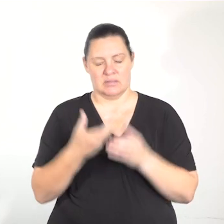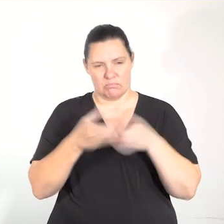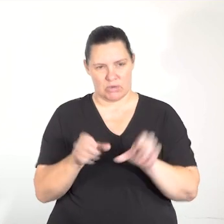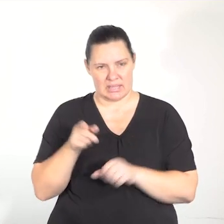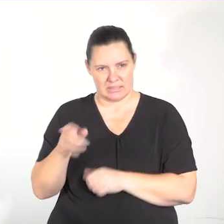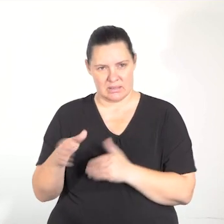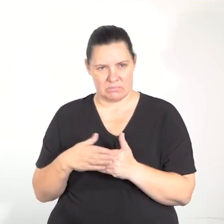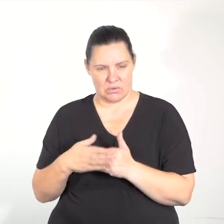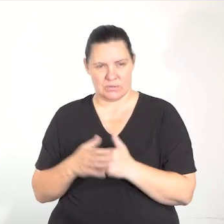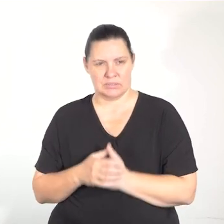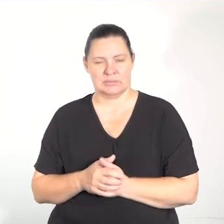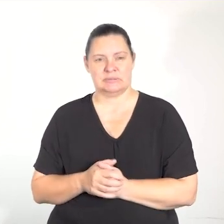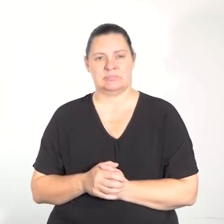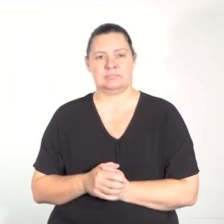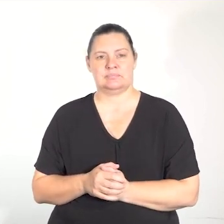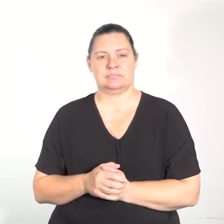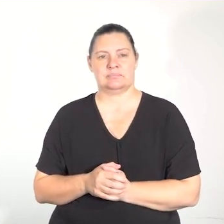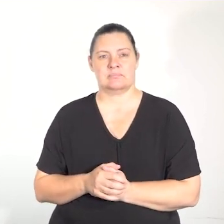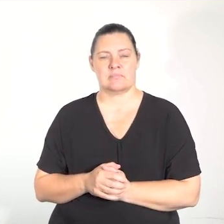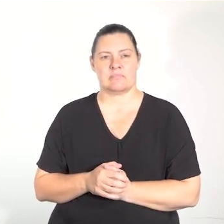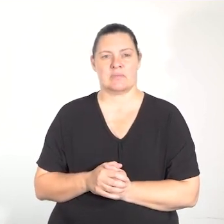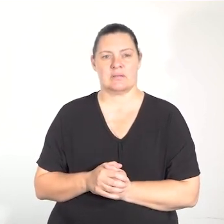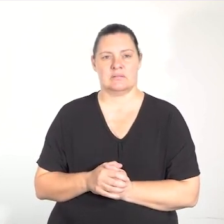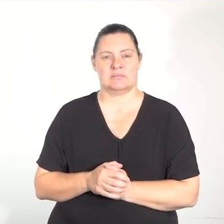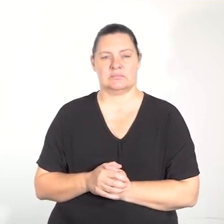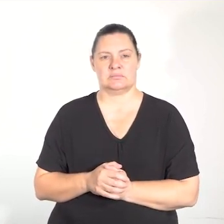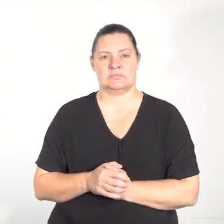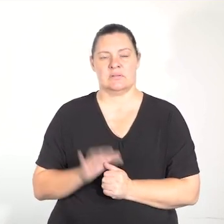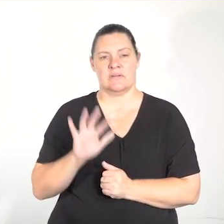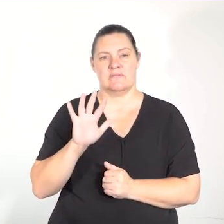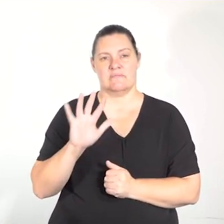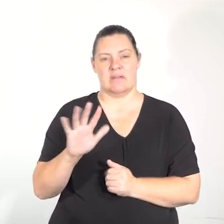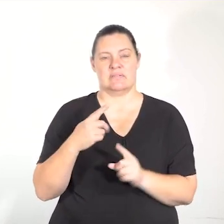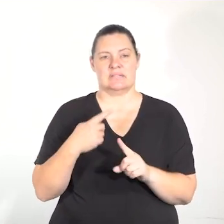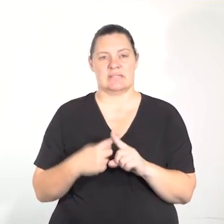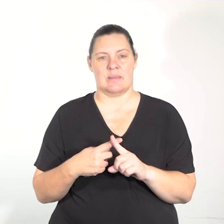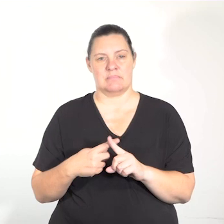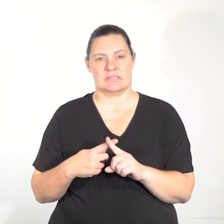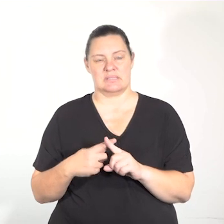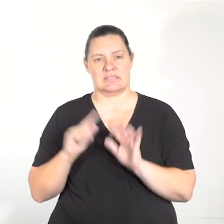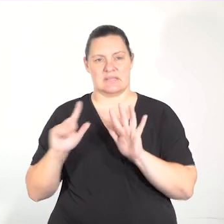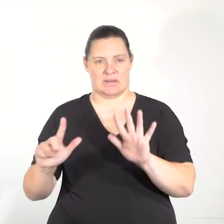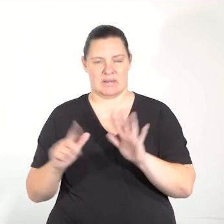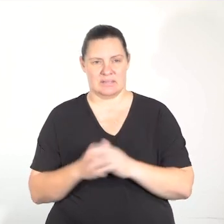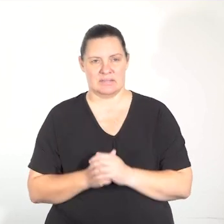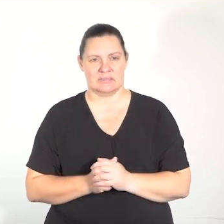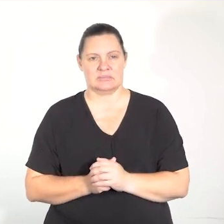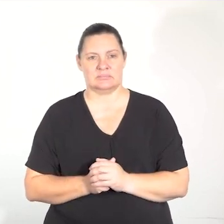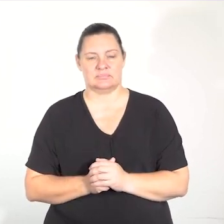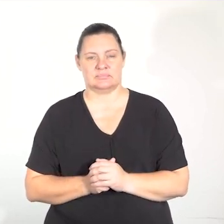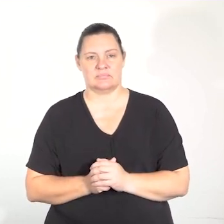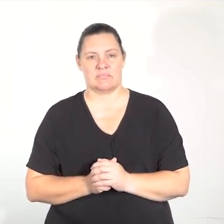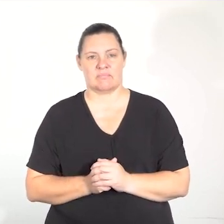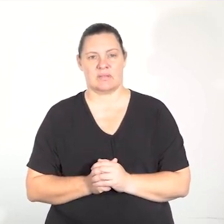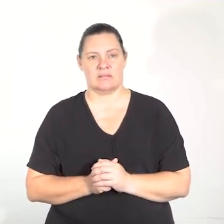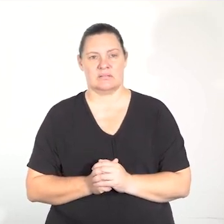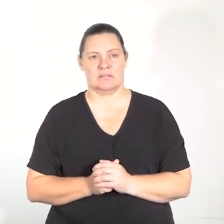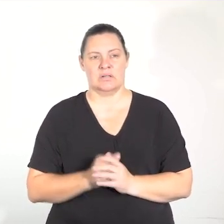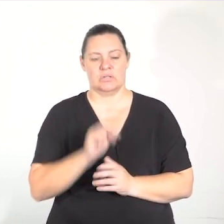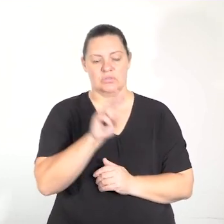we are going to break it down to 5 times 7. So